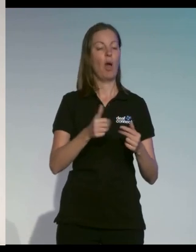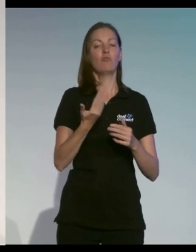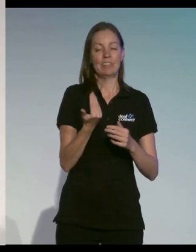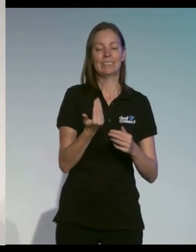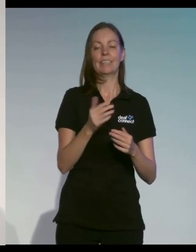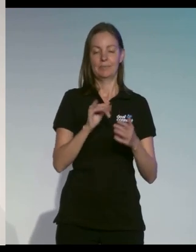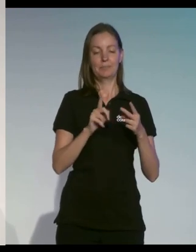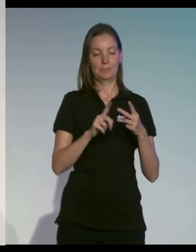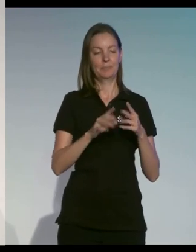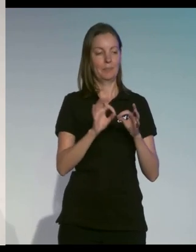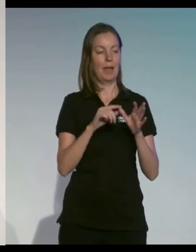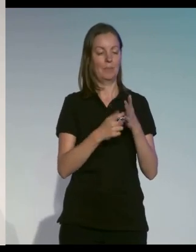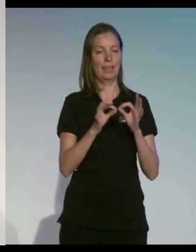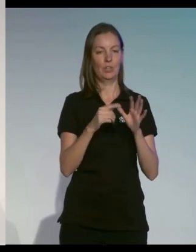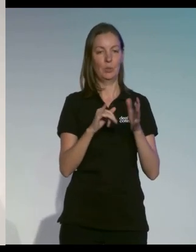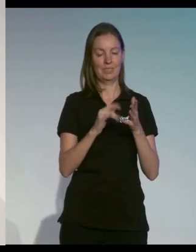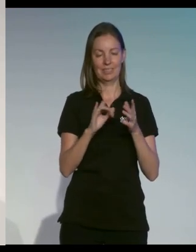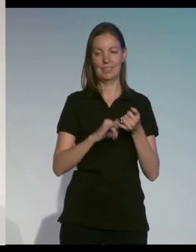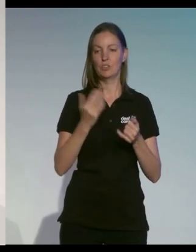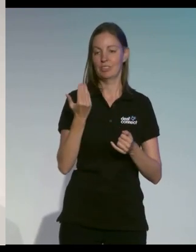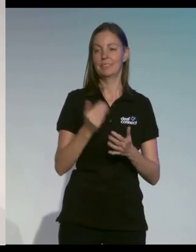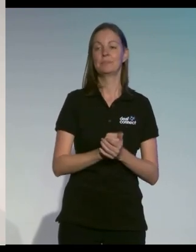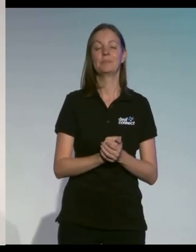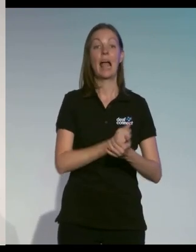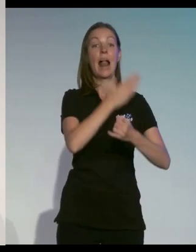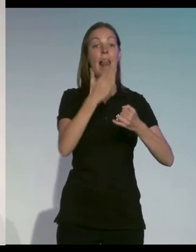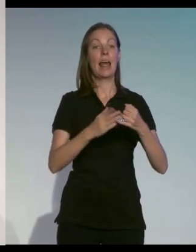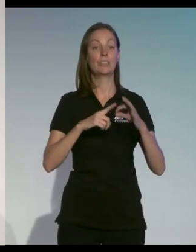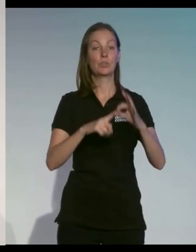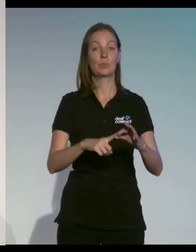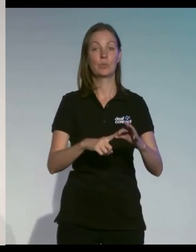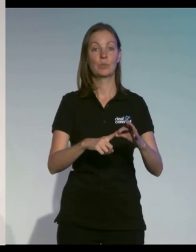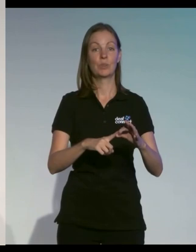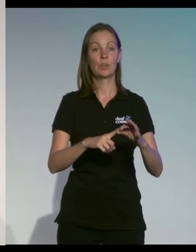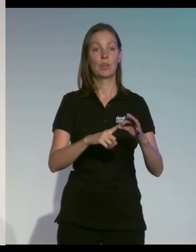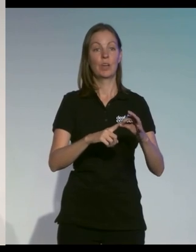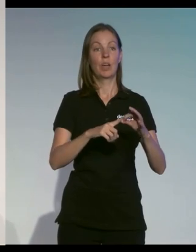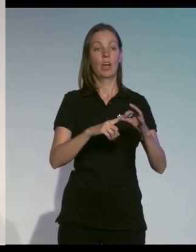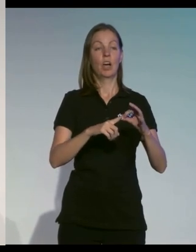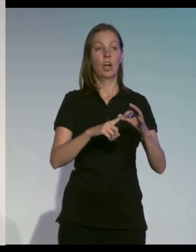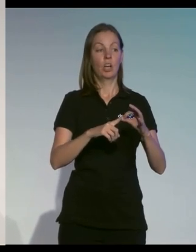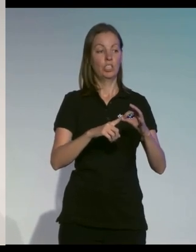last question, and I'll be impressed if anyone gets this right. What is demos prudence?